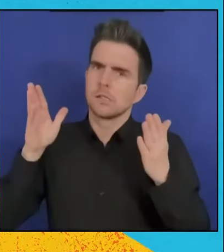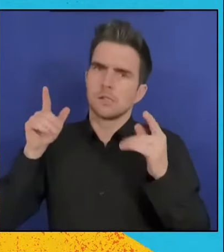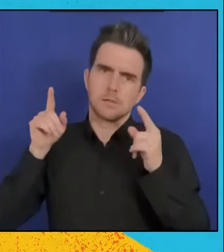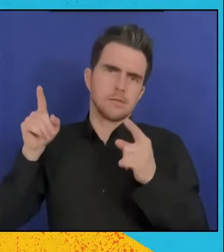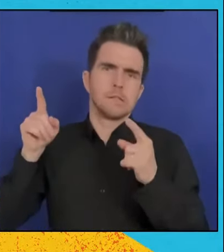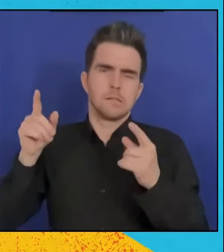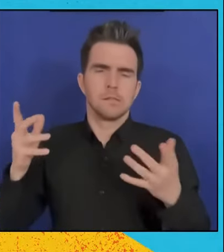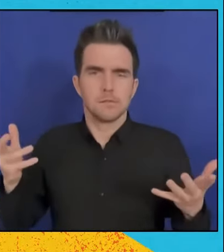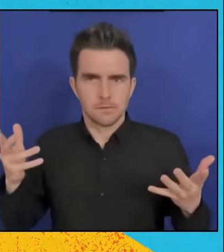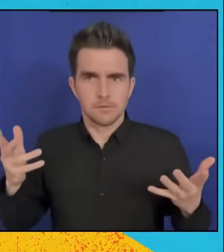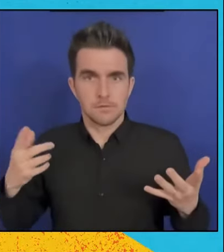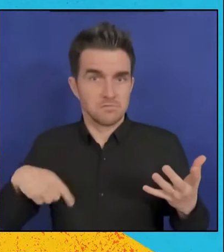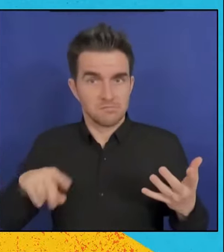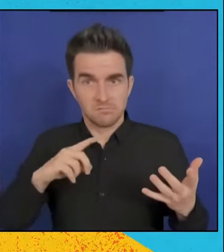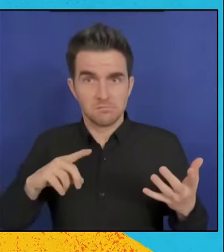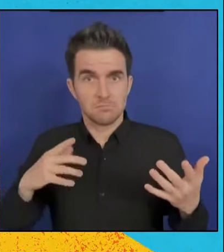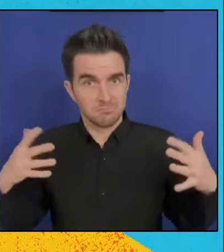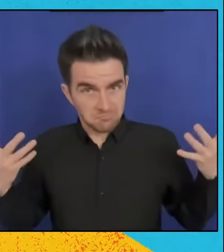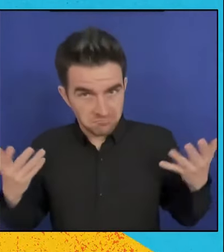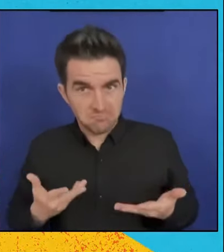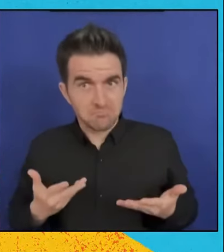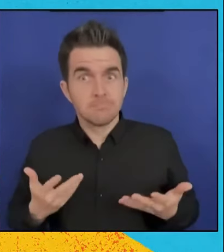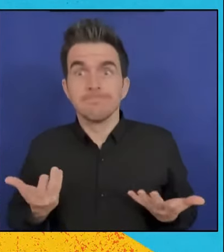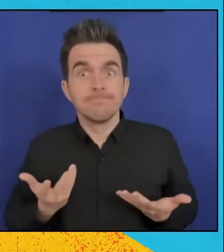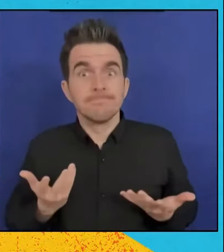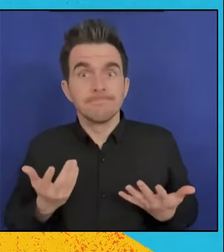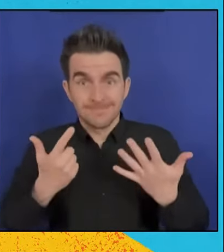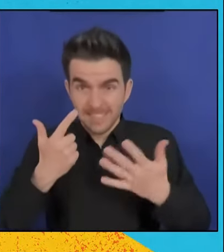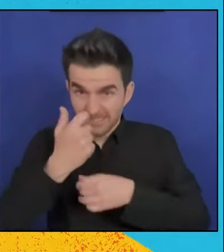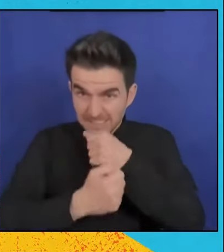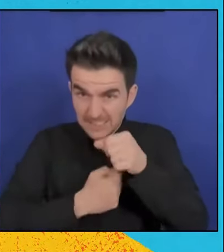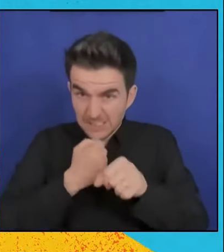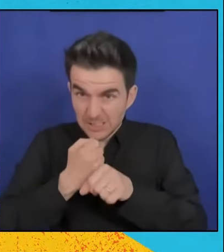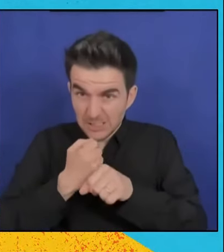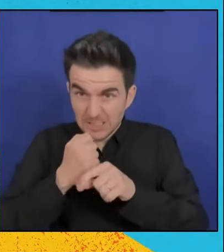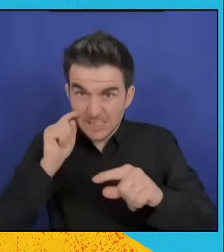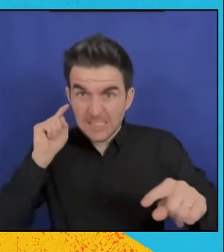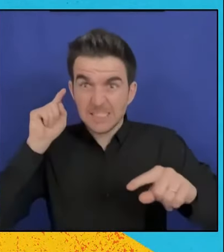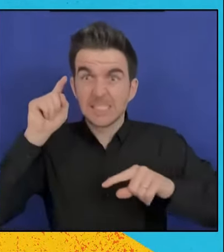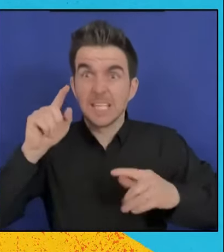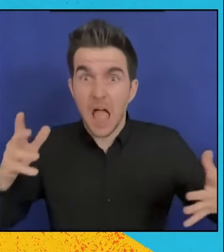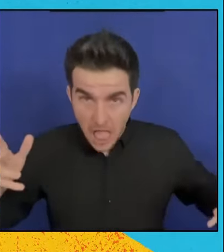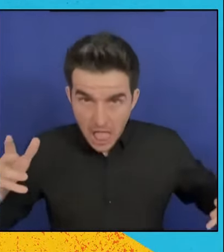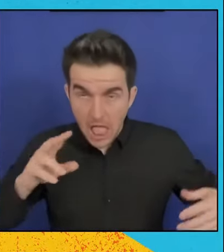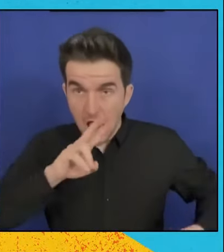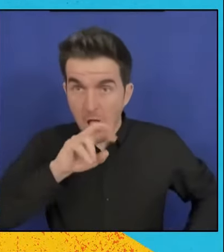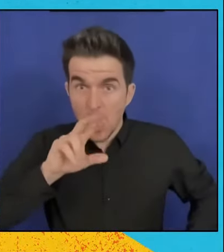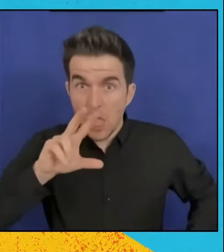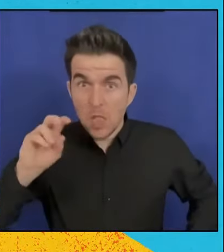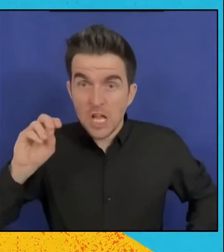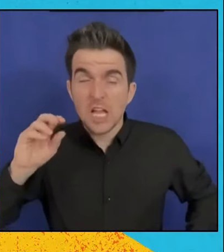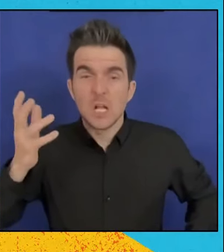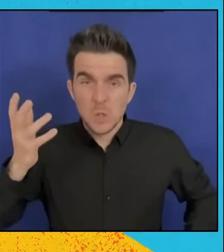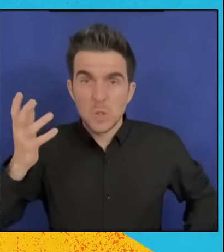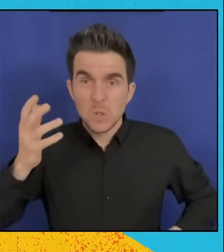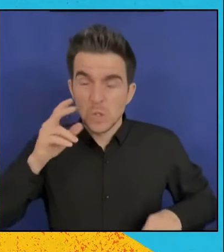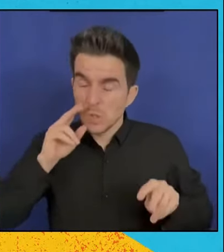underscores the need for immediate, large-scale actions to mitigate climate change and adapt to its